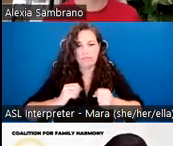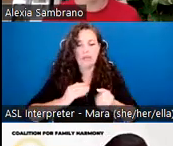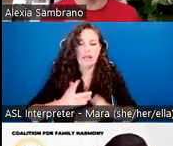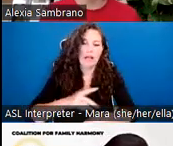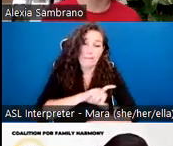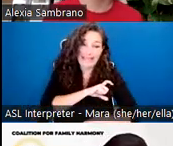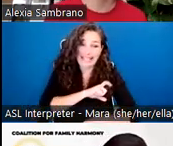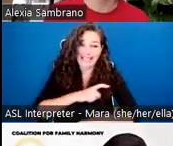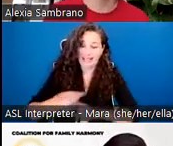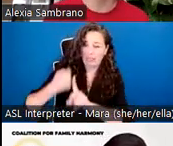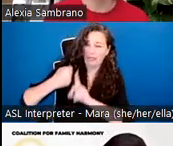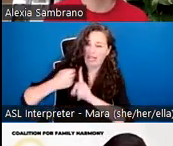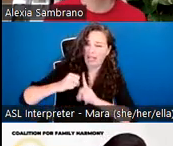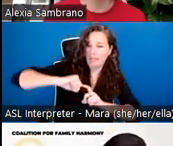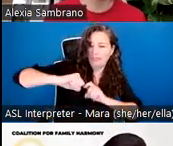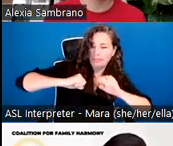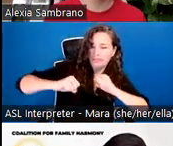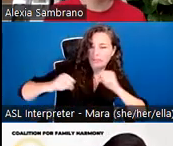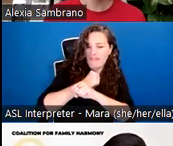history with abolitionist movements.